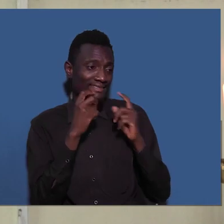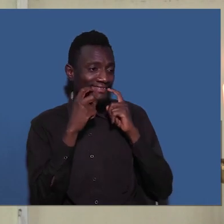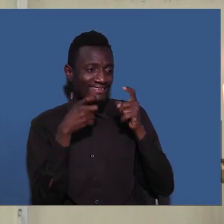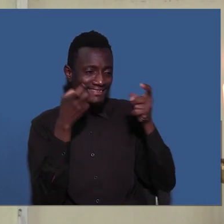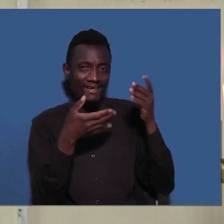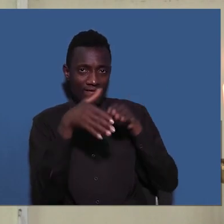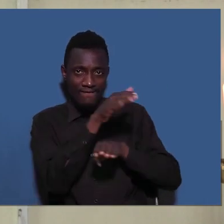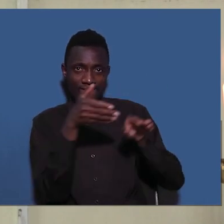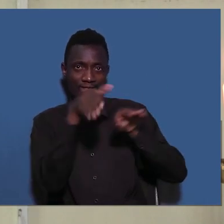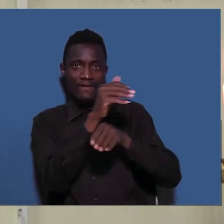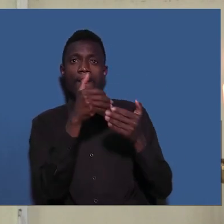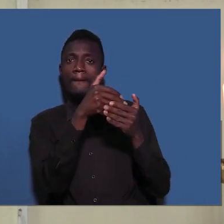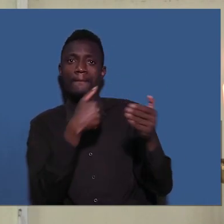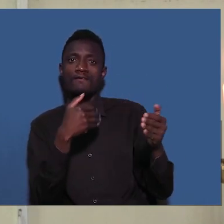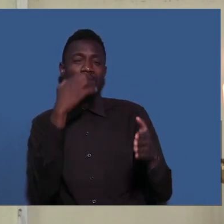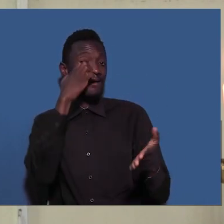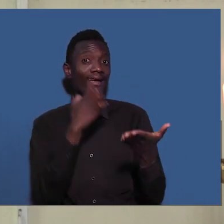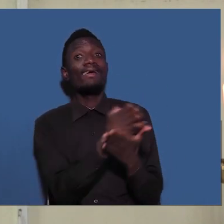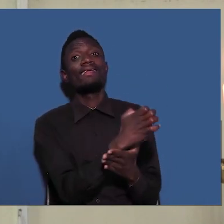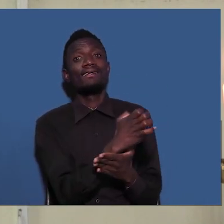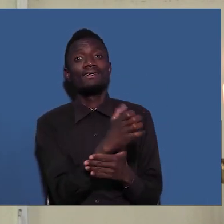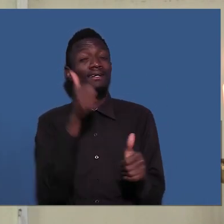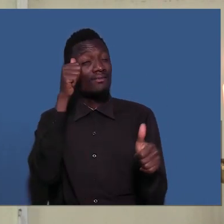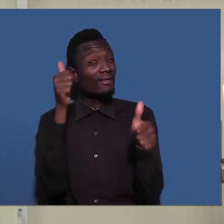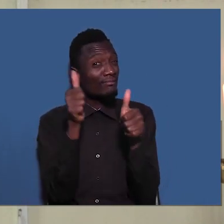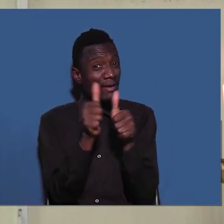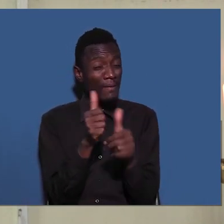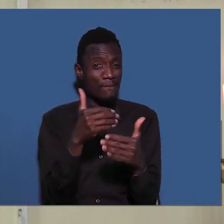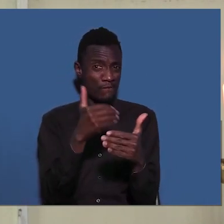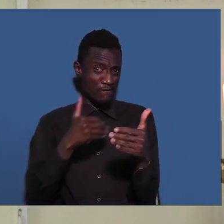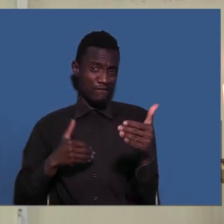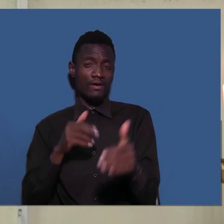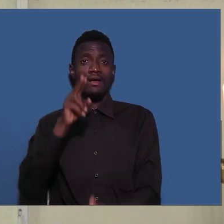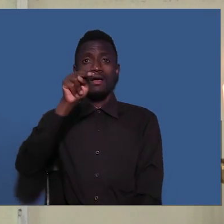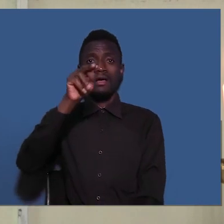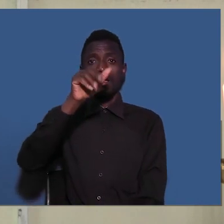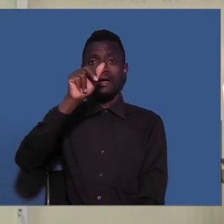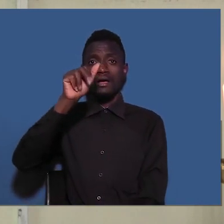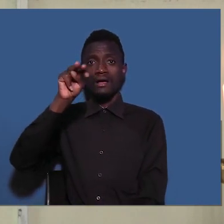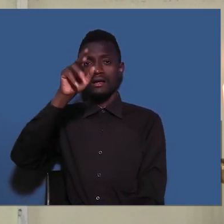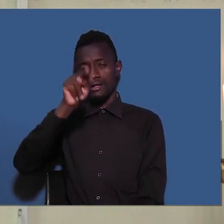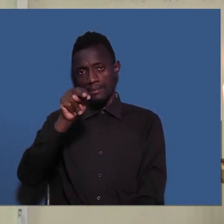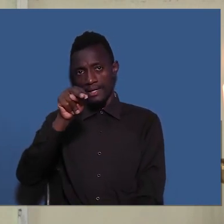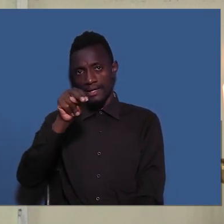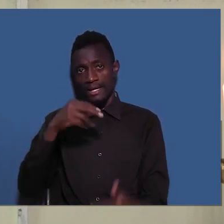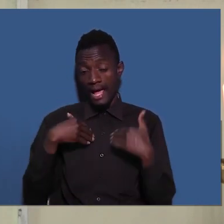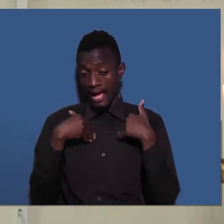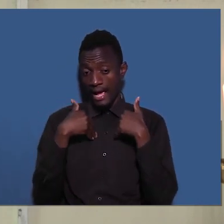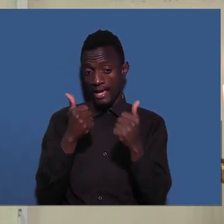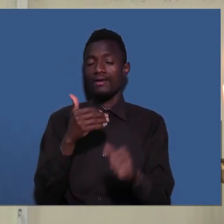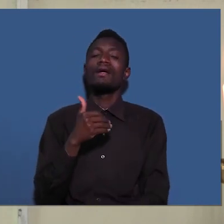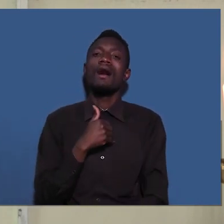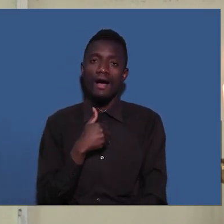Remember, Naaman, after he was healed, had gifts he wanted to give to